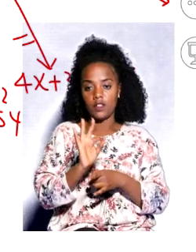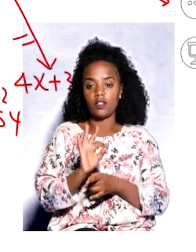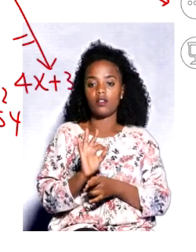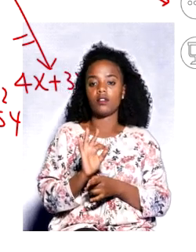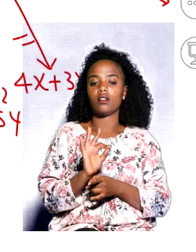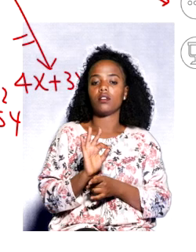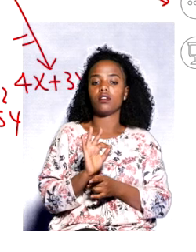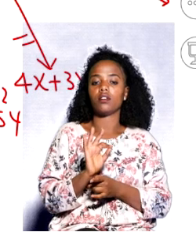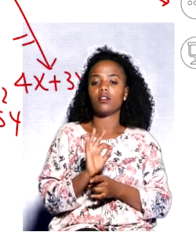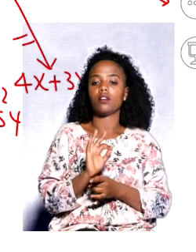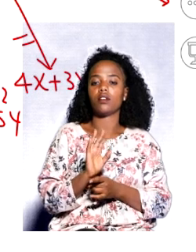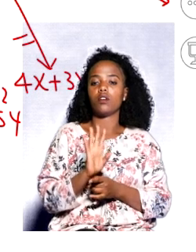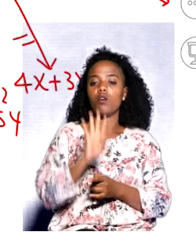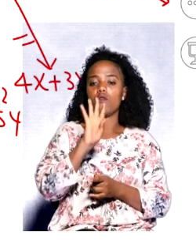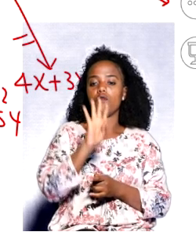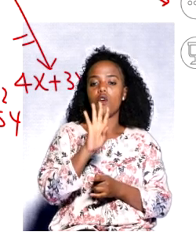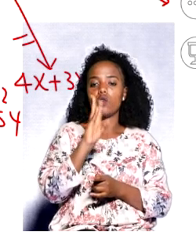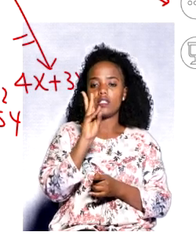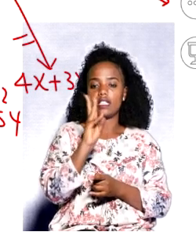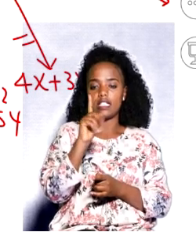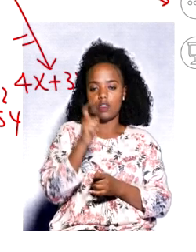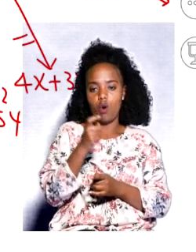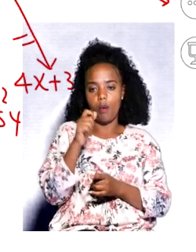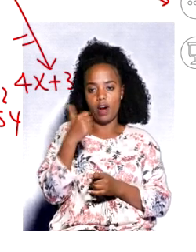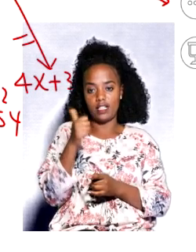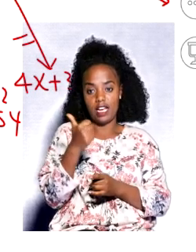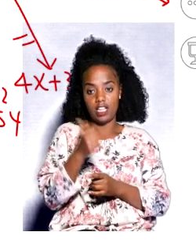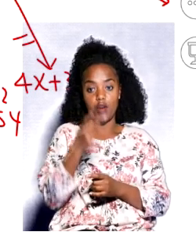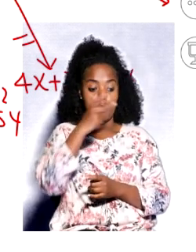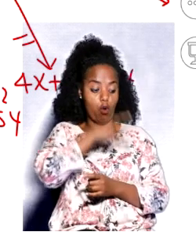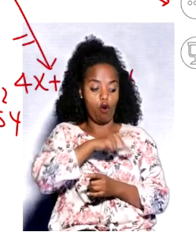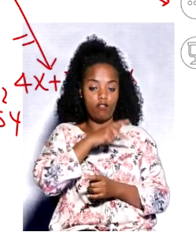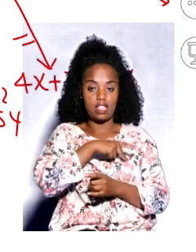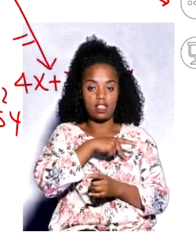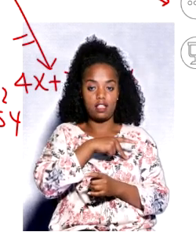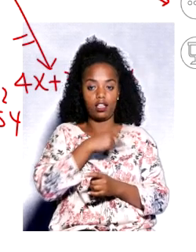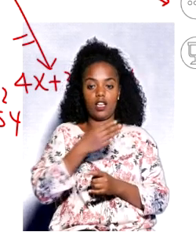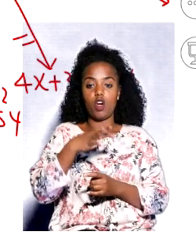for 6, 10, the profit is